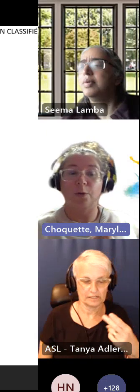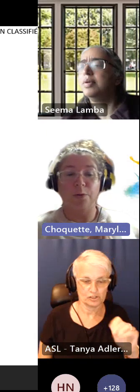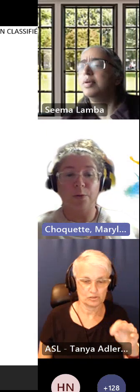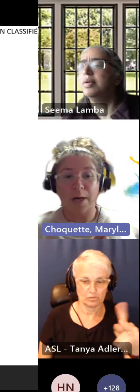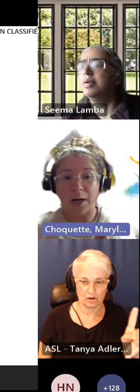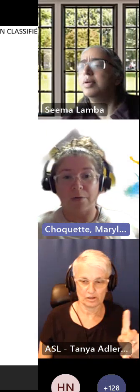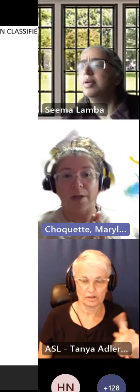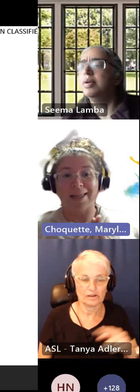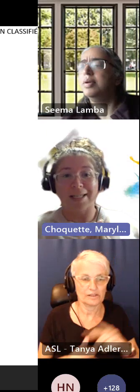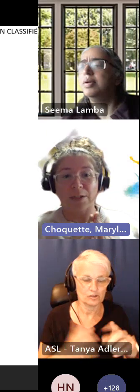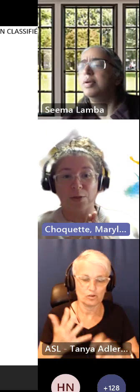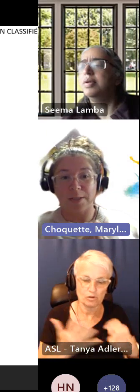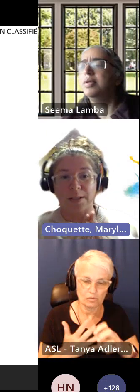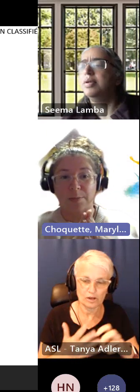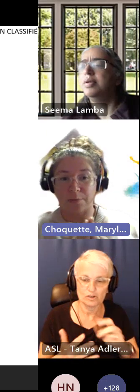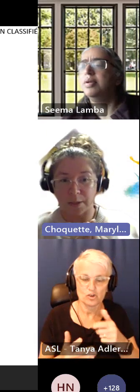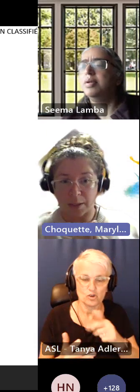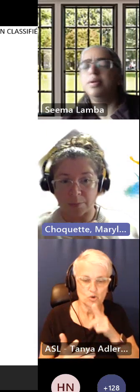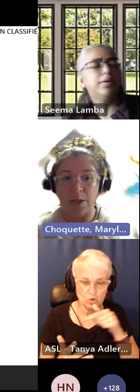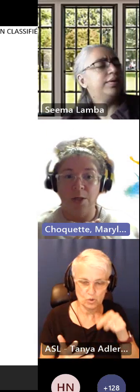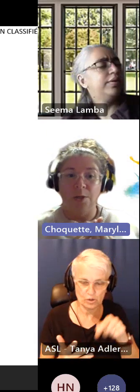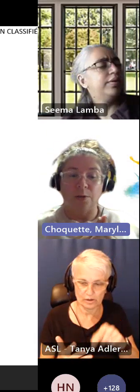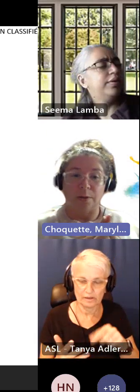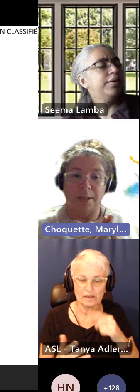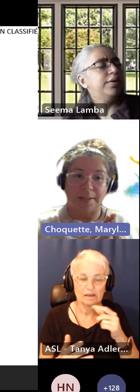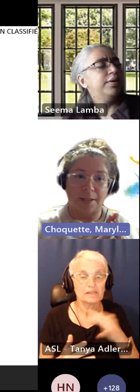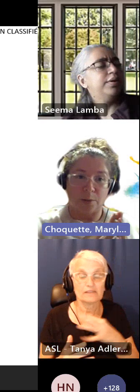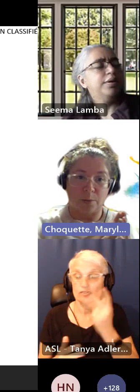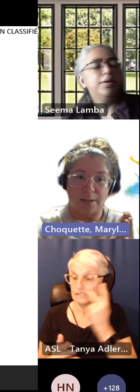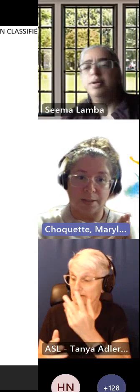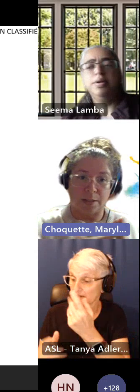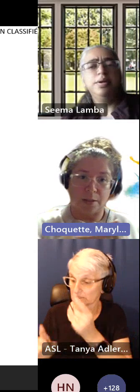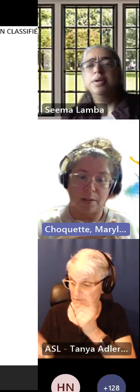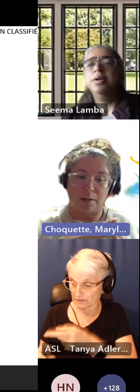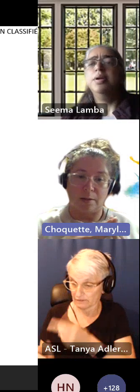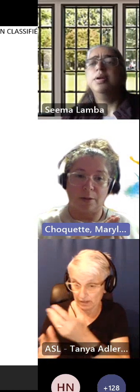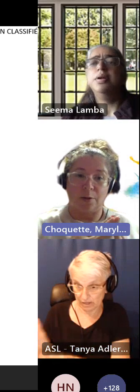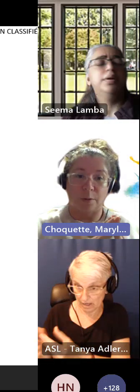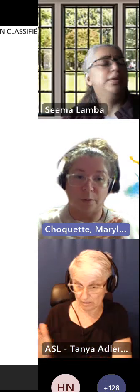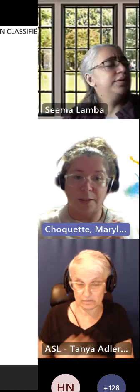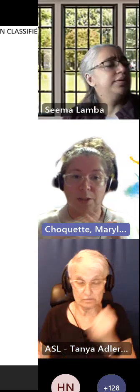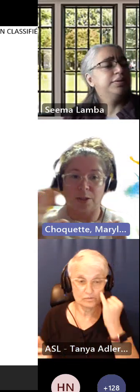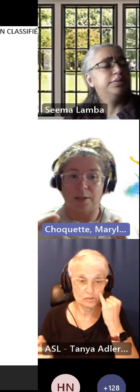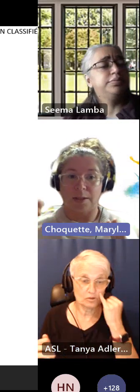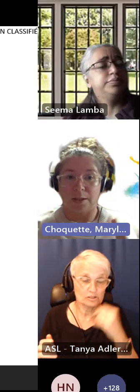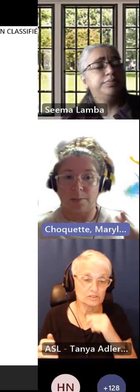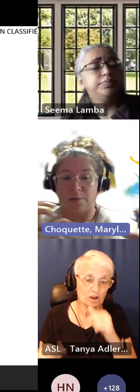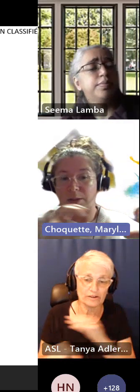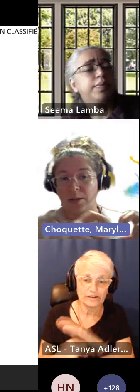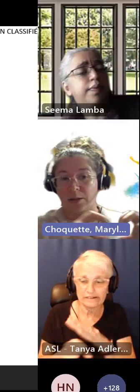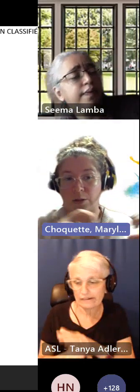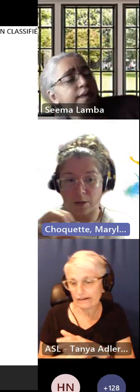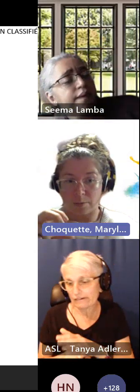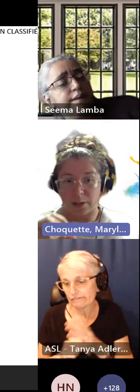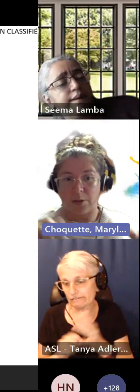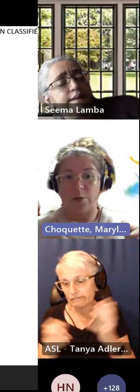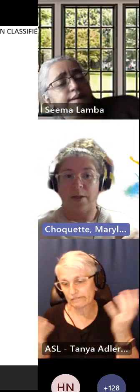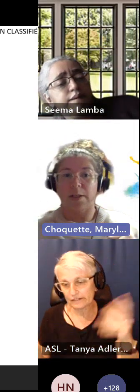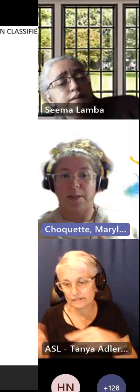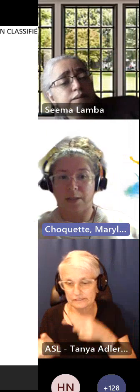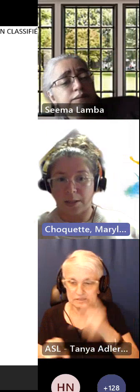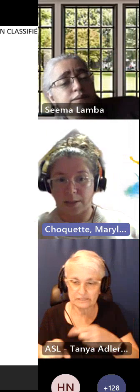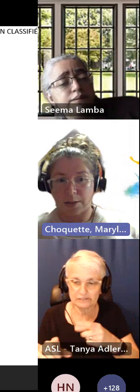should promote who you have unless you see specific gaps. So let's say we see an underrepresentation in specific